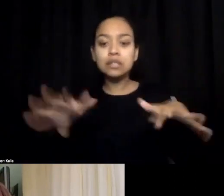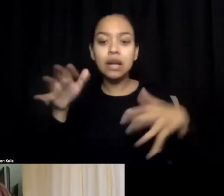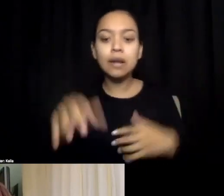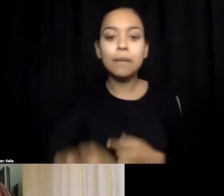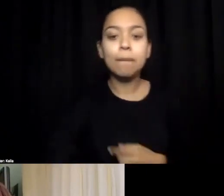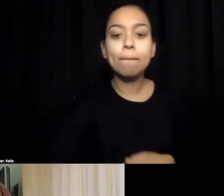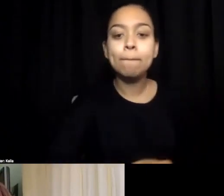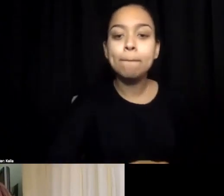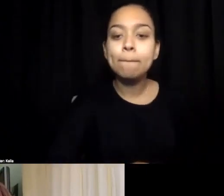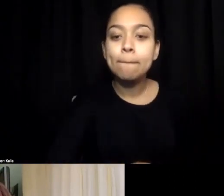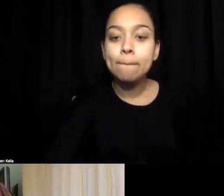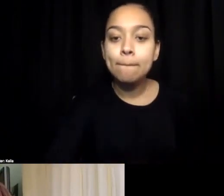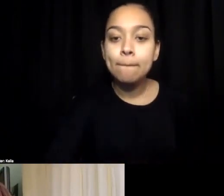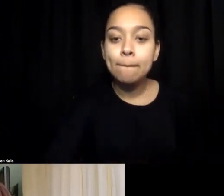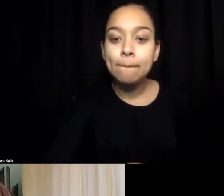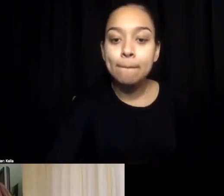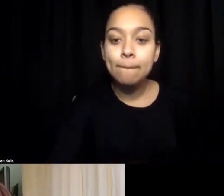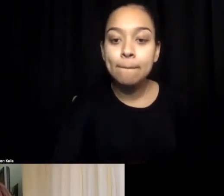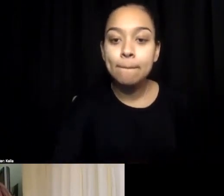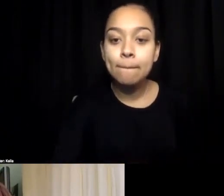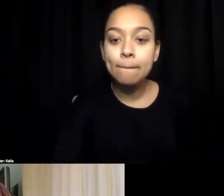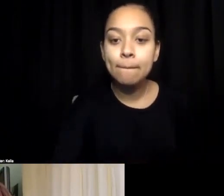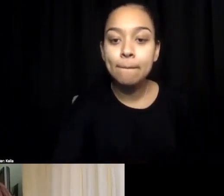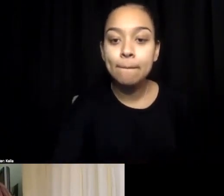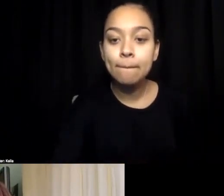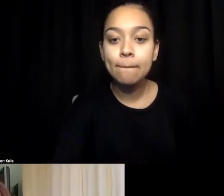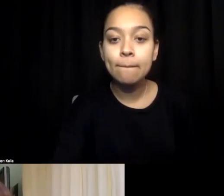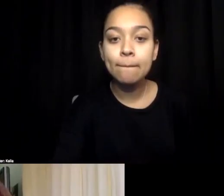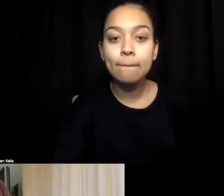and you if you take the love into the fear,